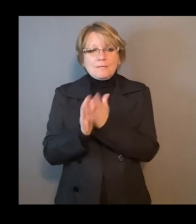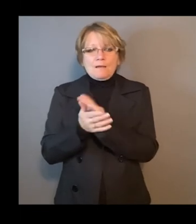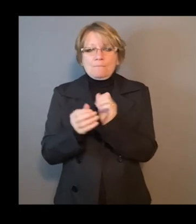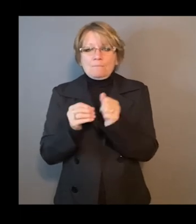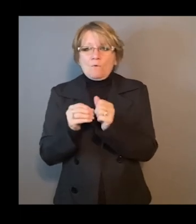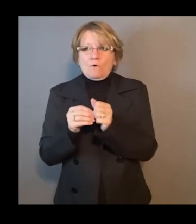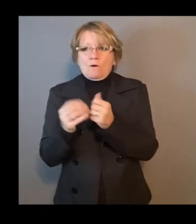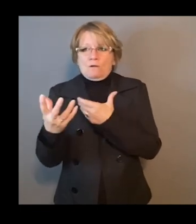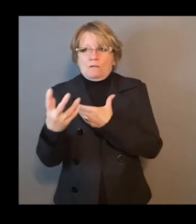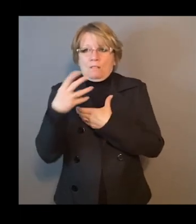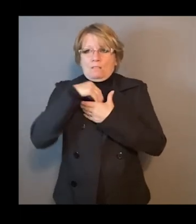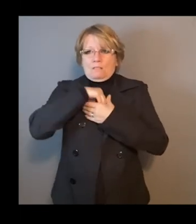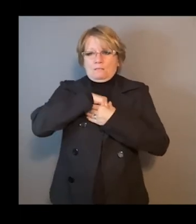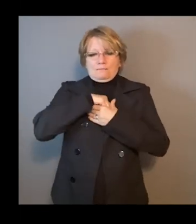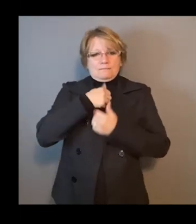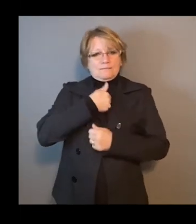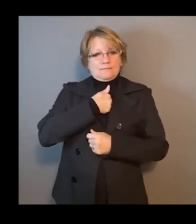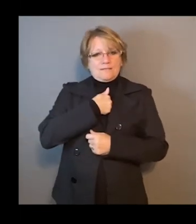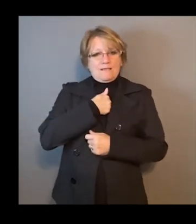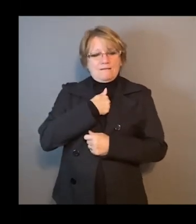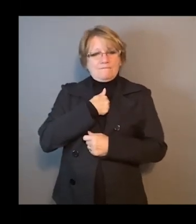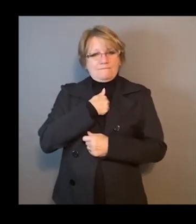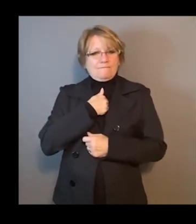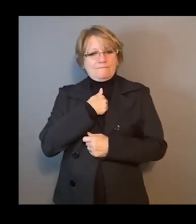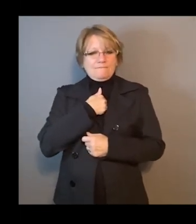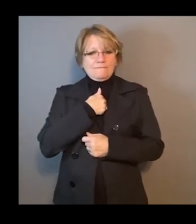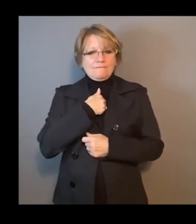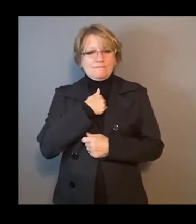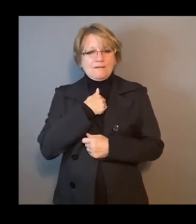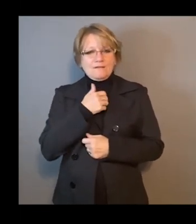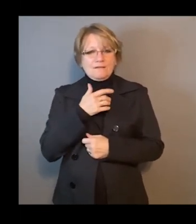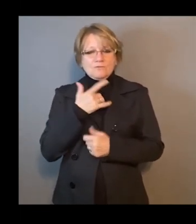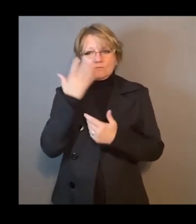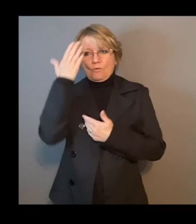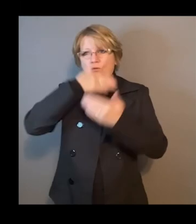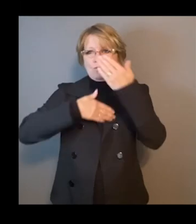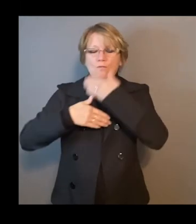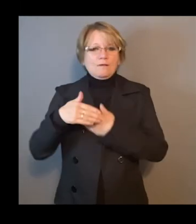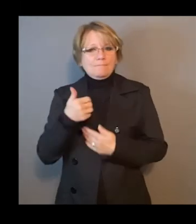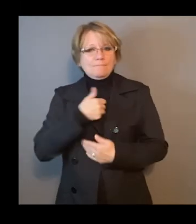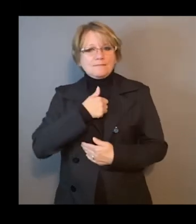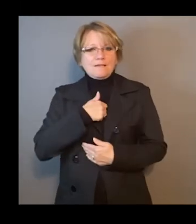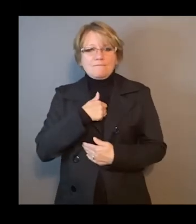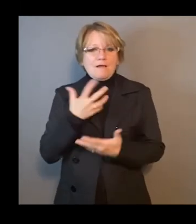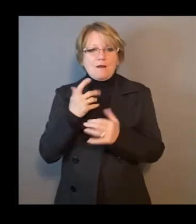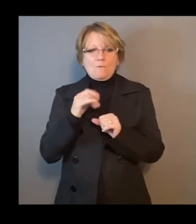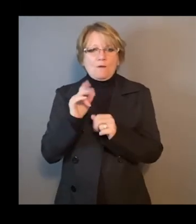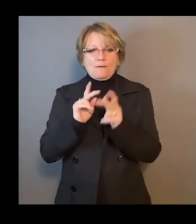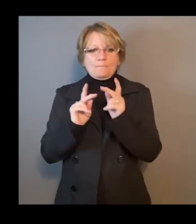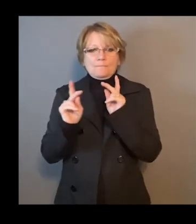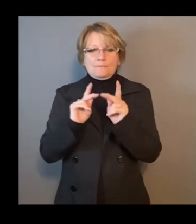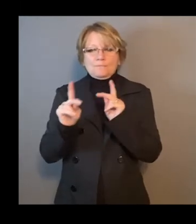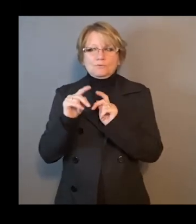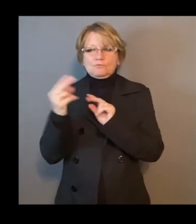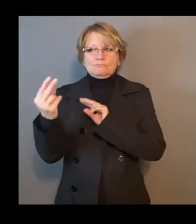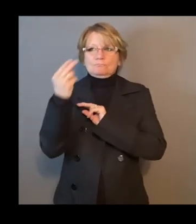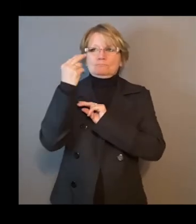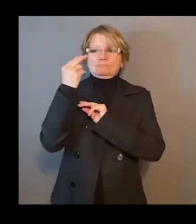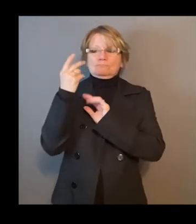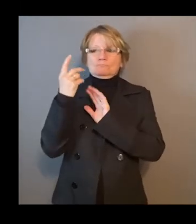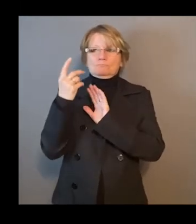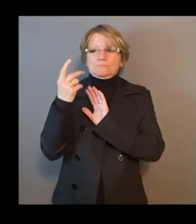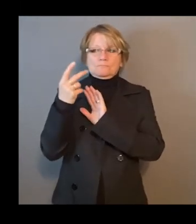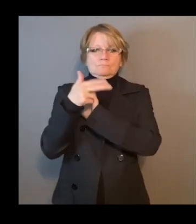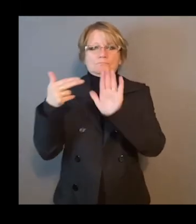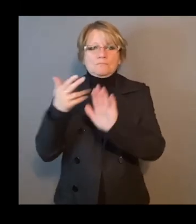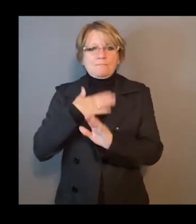into a shell and just, you know, almost been that guy that didn't stand out anymore, just because I didn't want people to speak on my name and